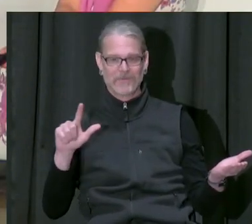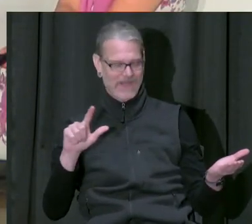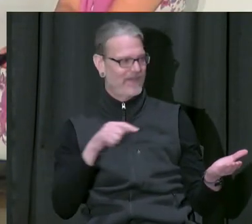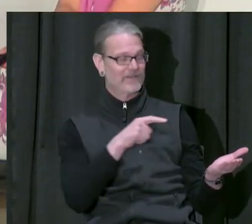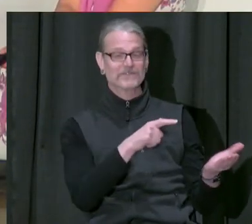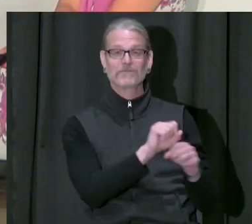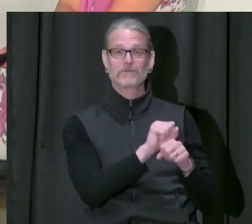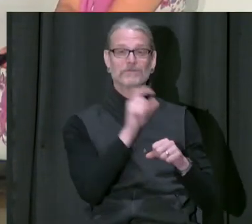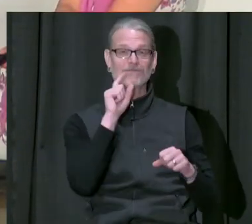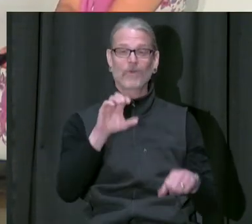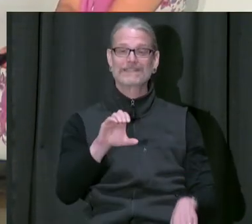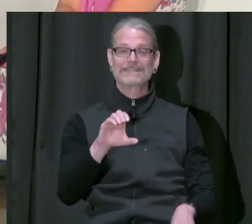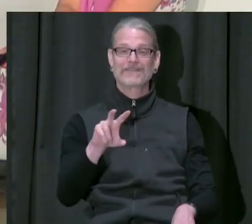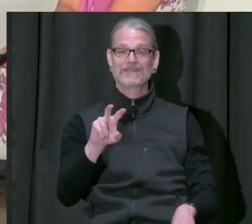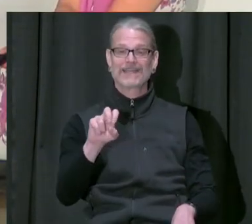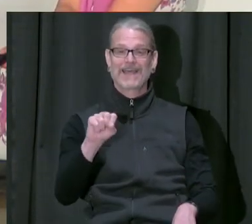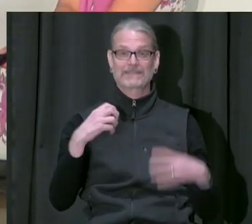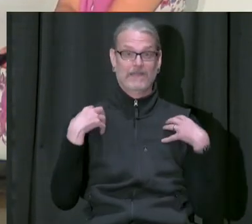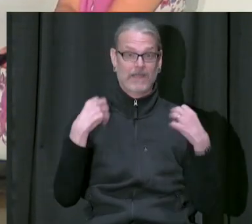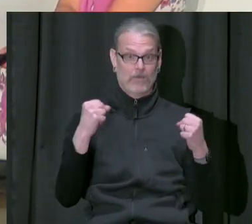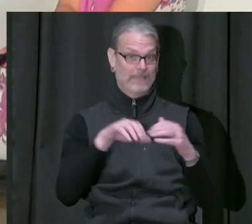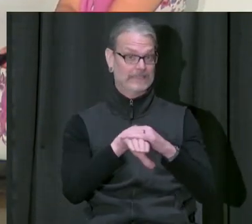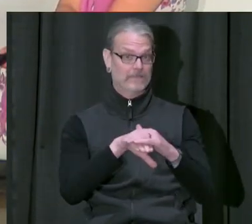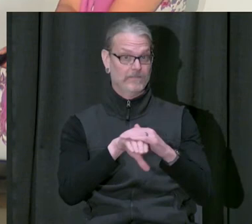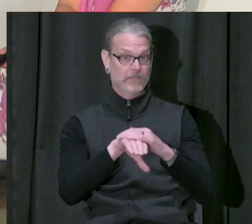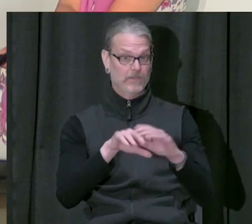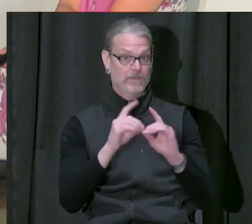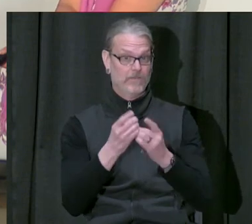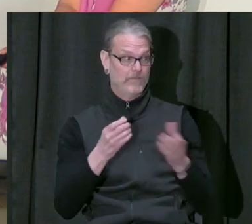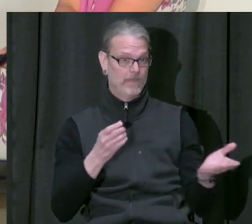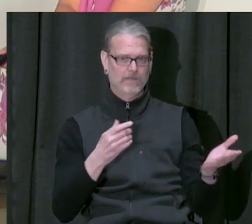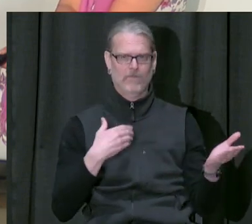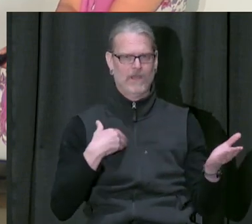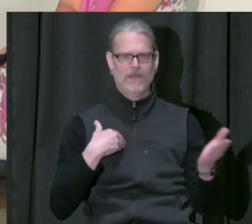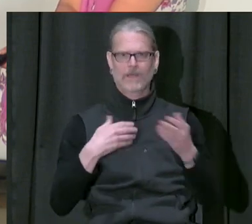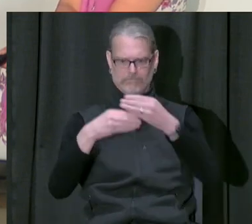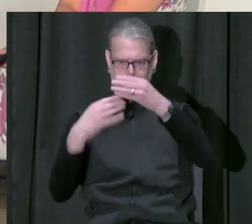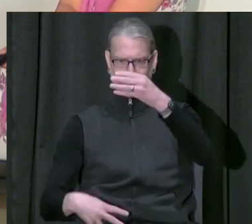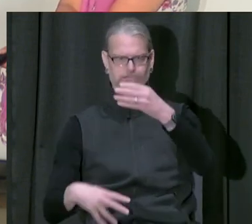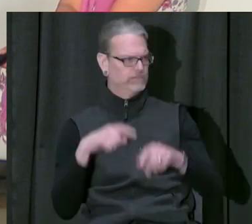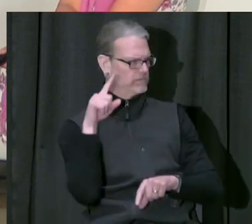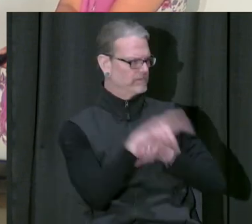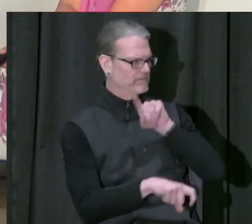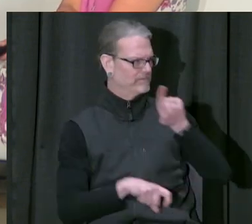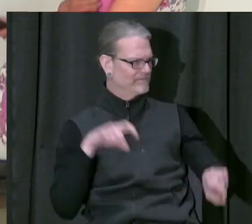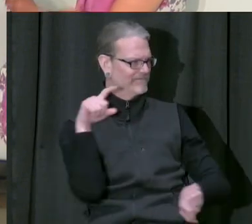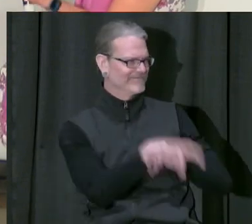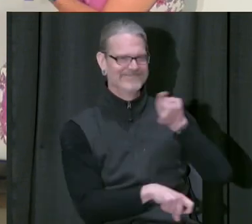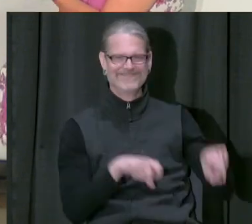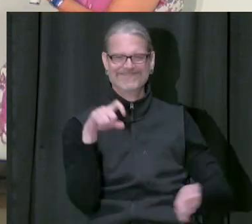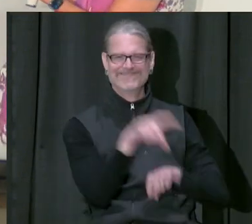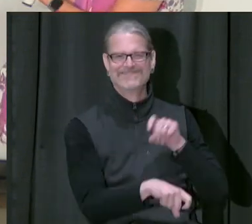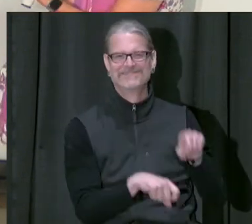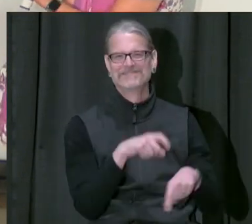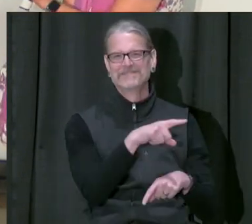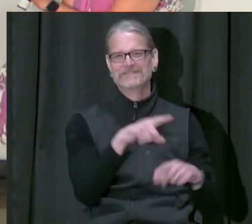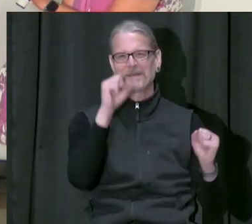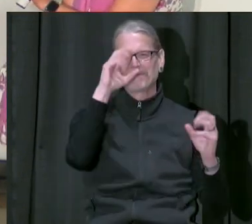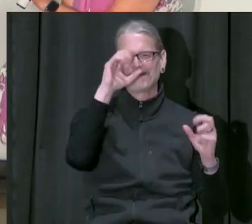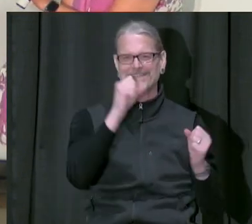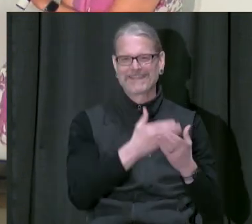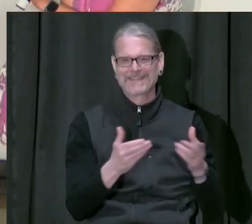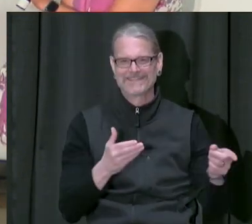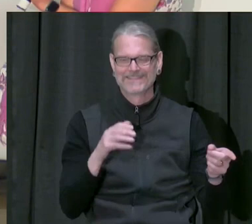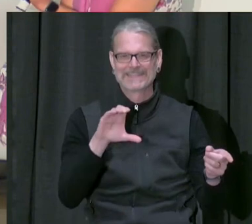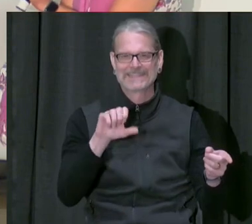for CVS Health. And we've got a whole slew of questions for her today because she's done some amazing things over there at